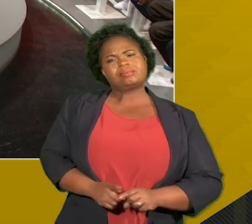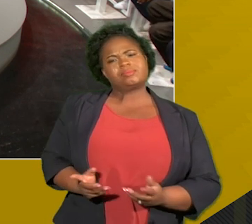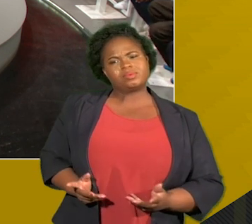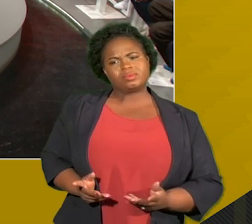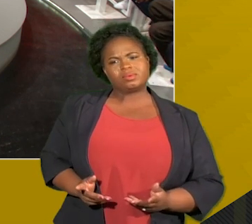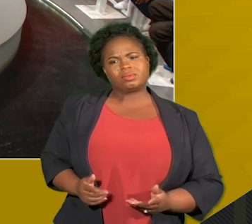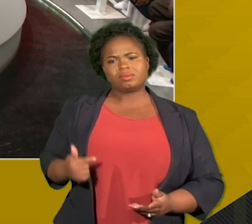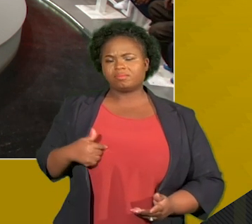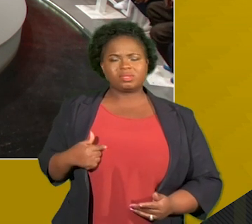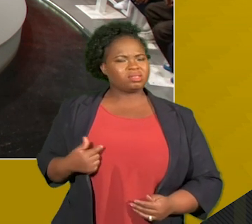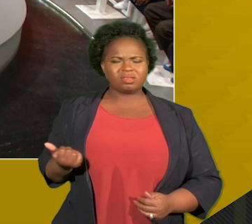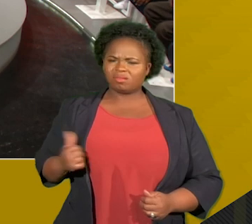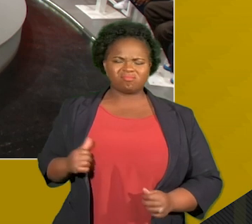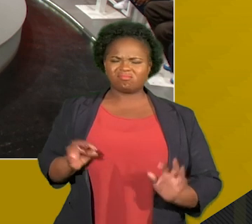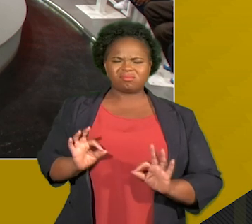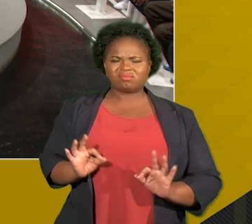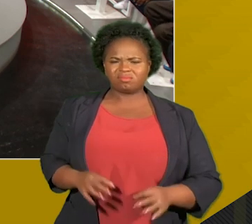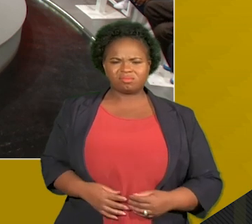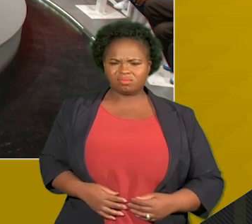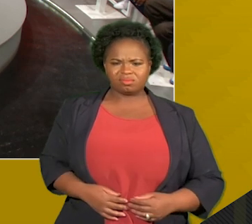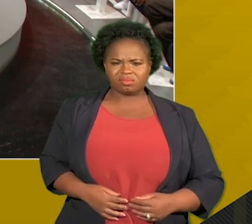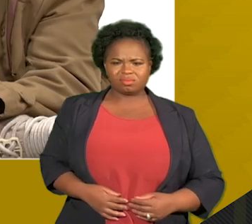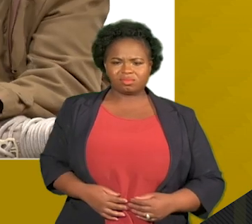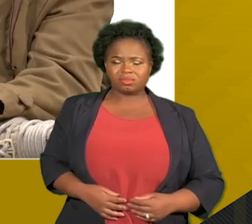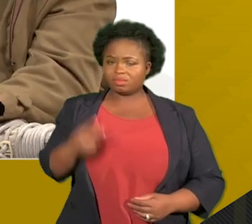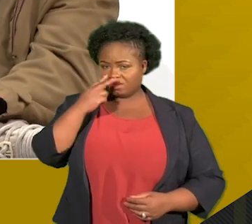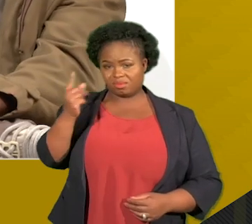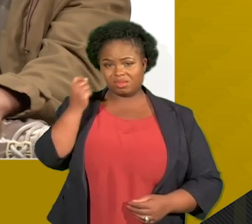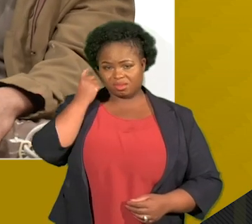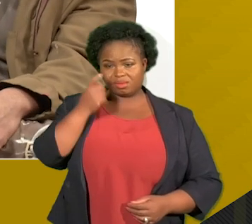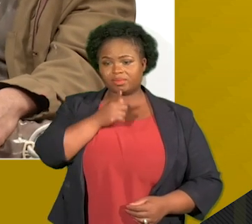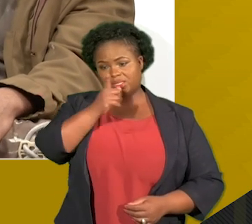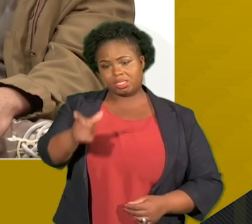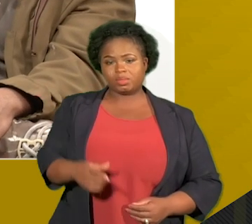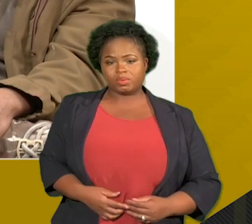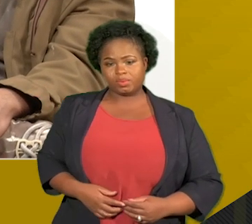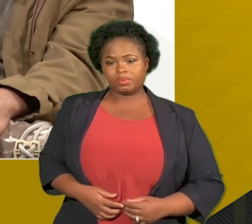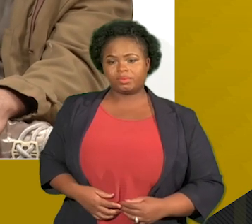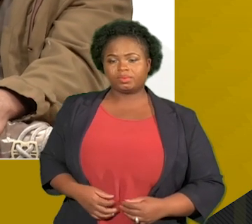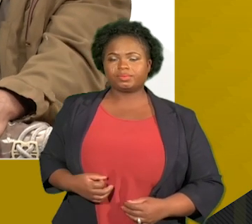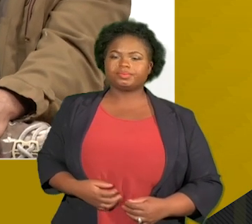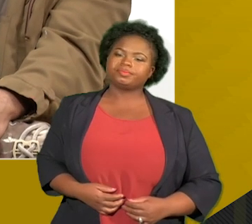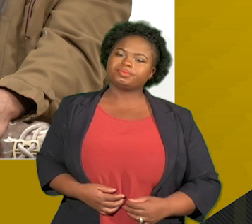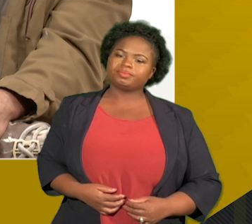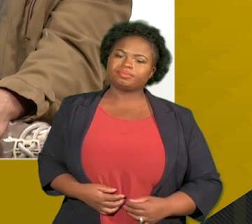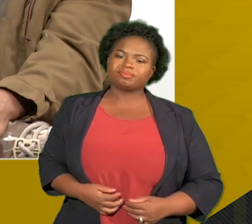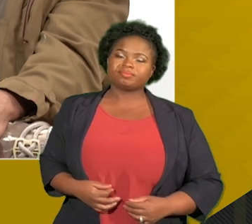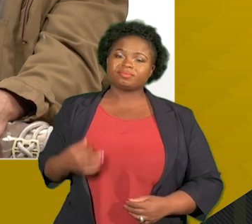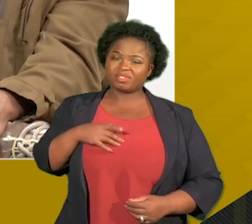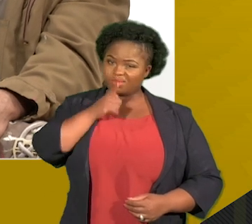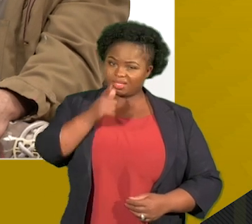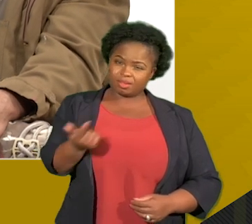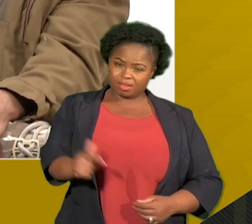And now I'm not a secay privilege. Jong, I'm not a secay and Dukalega actually. Me abon, I'm not